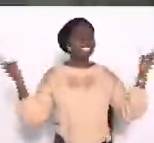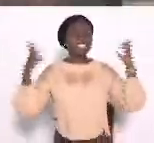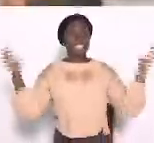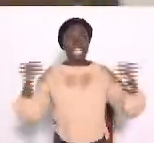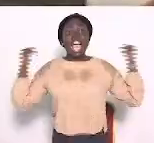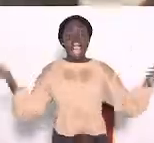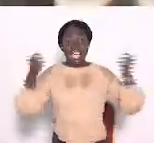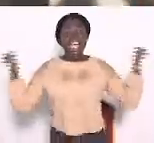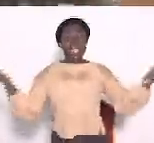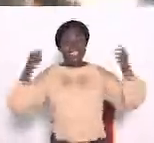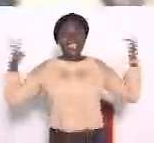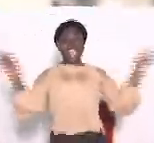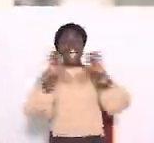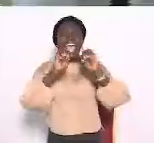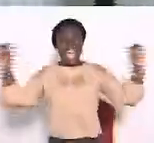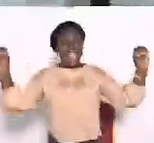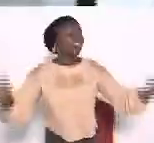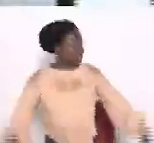alleluiau